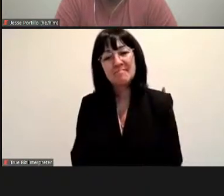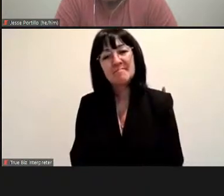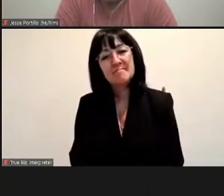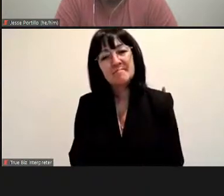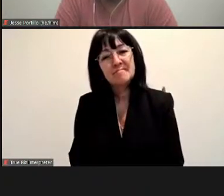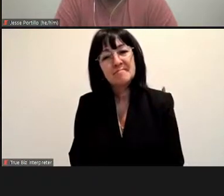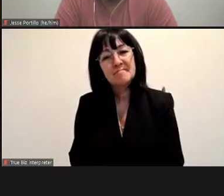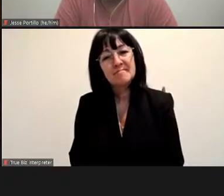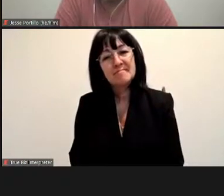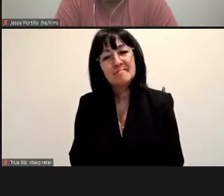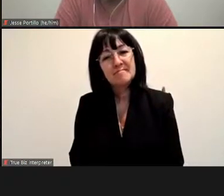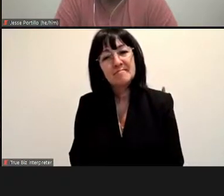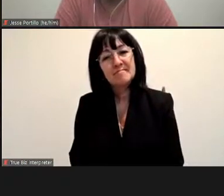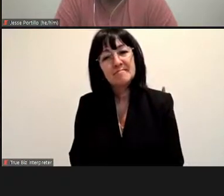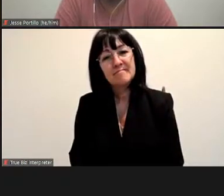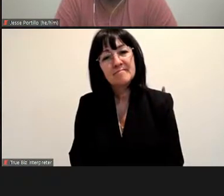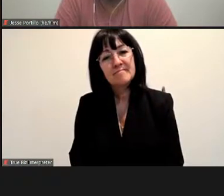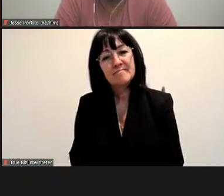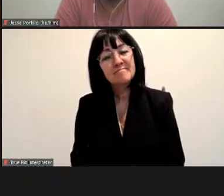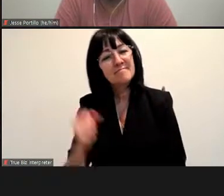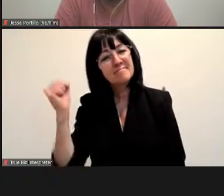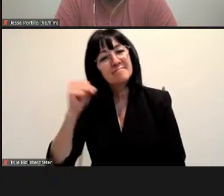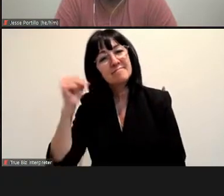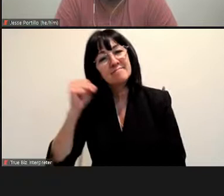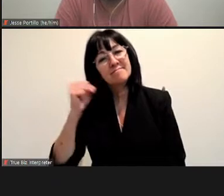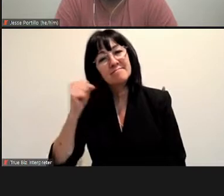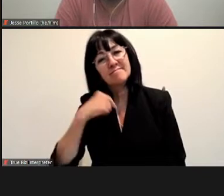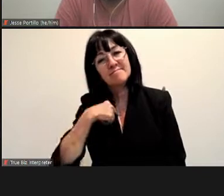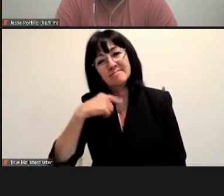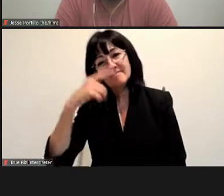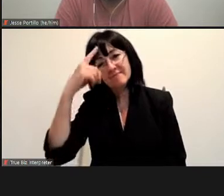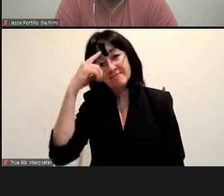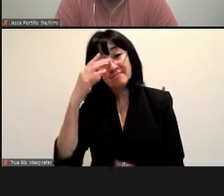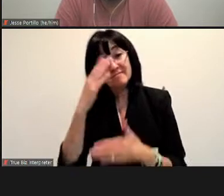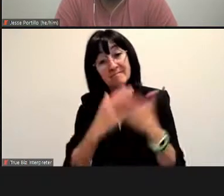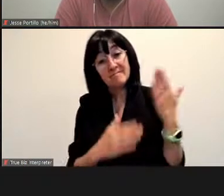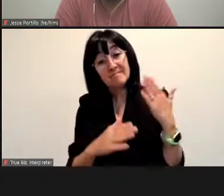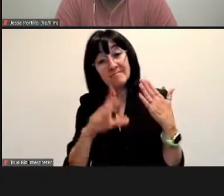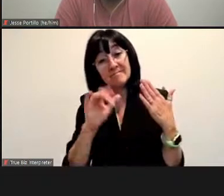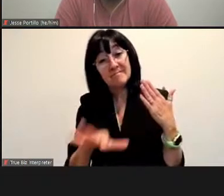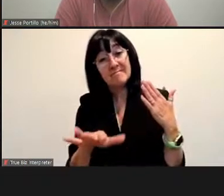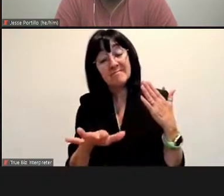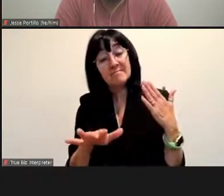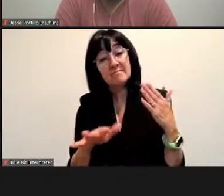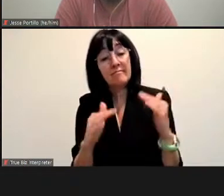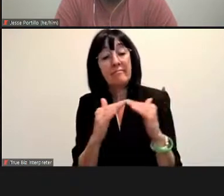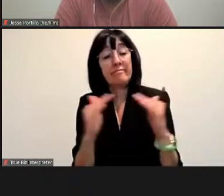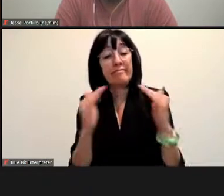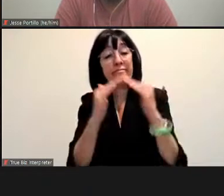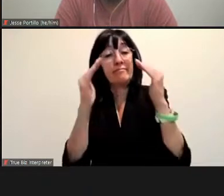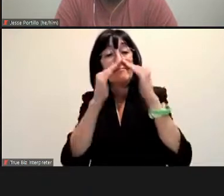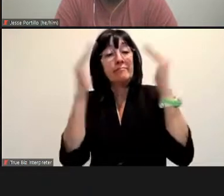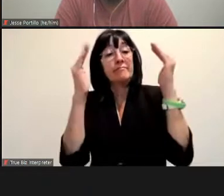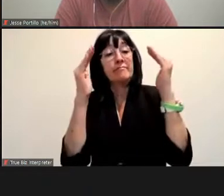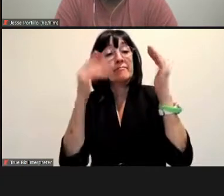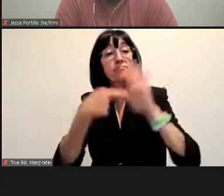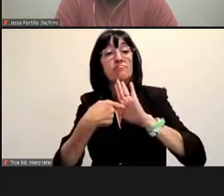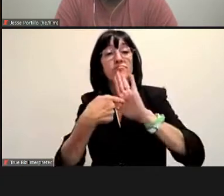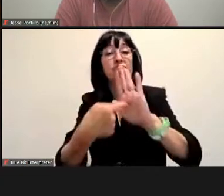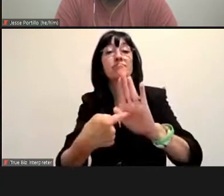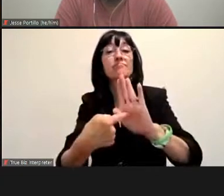And I think, you know, the way that these hierarchies, I think, show up or are present